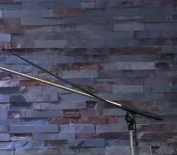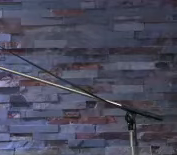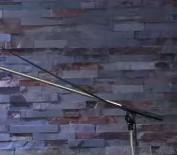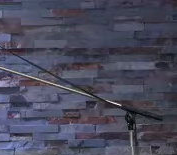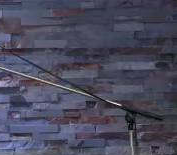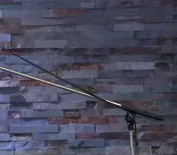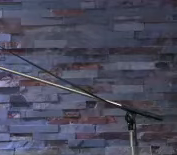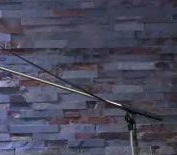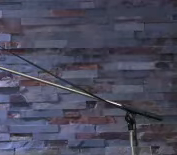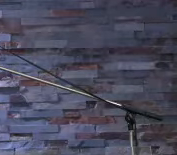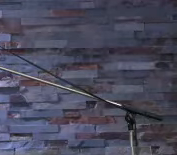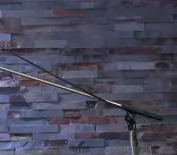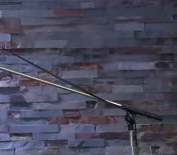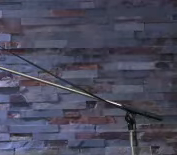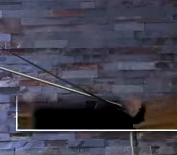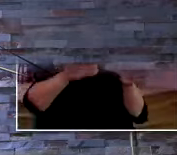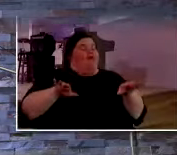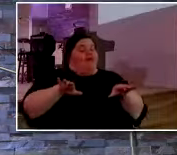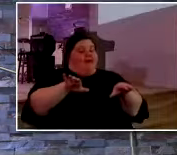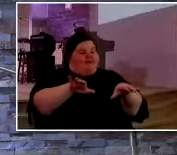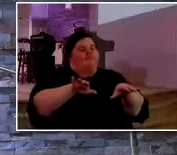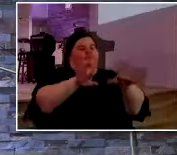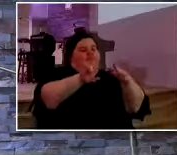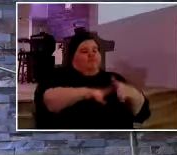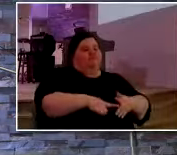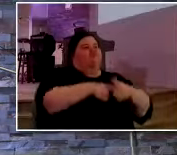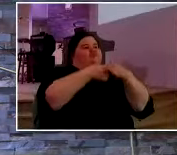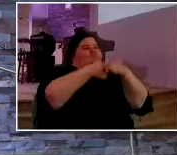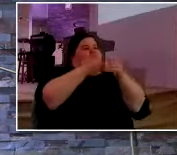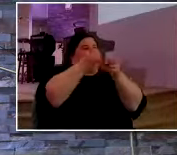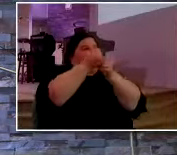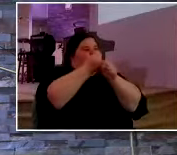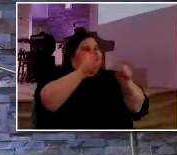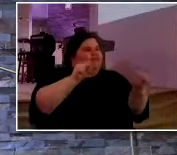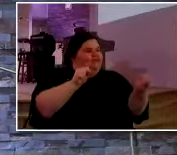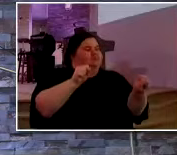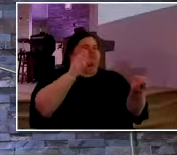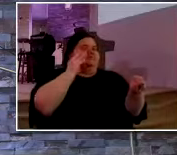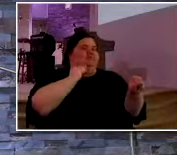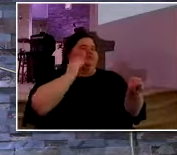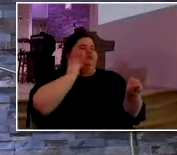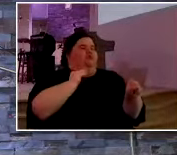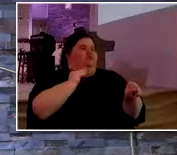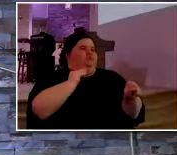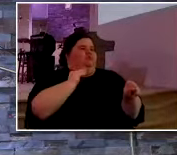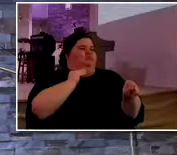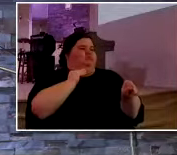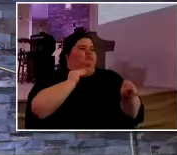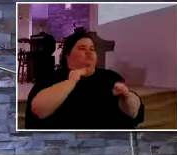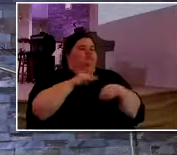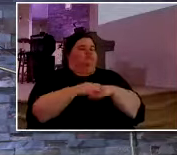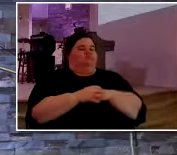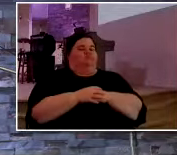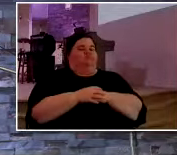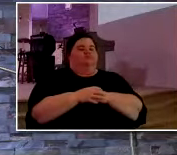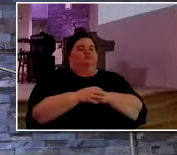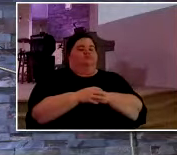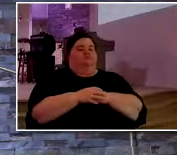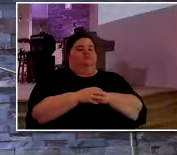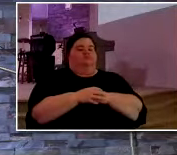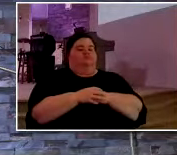you to a simple salvation, a born-again experience. See, that growth,